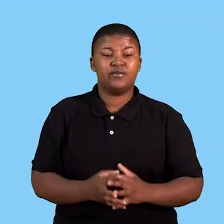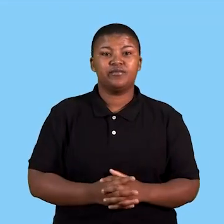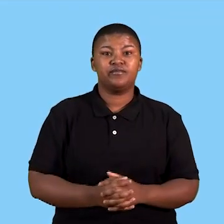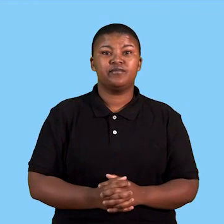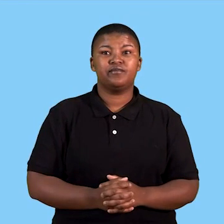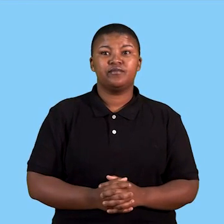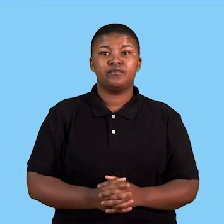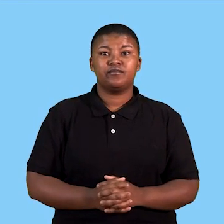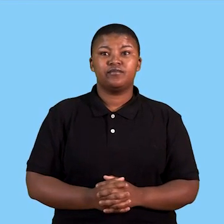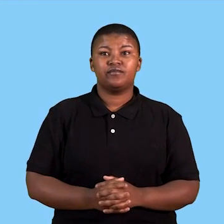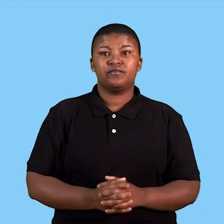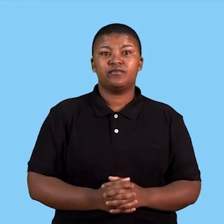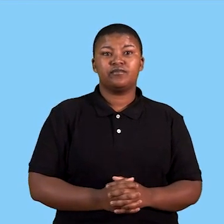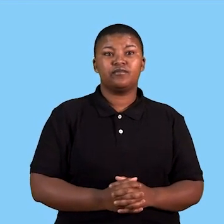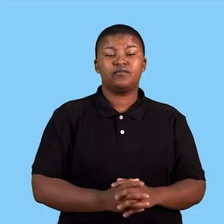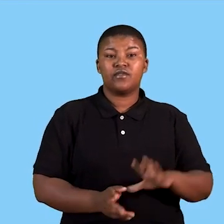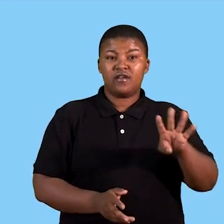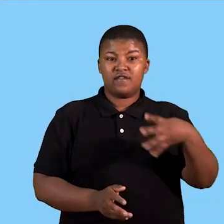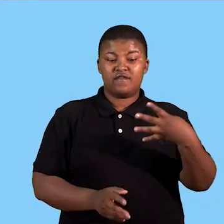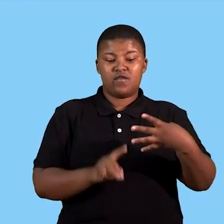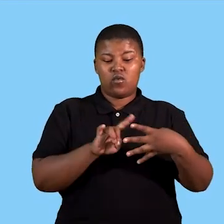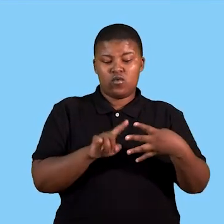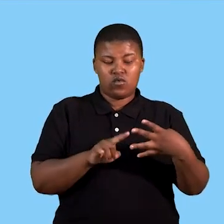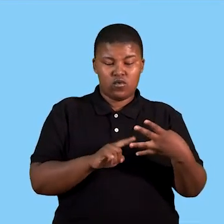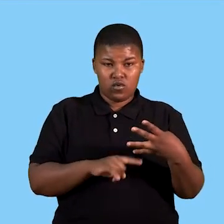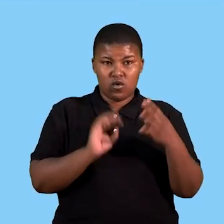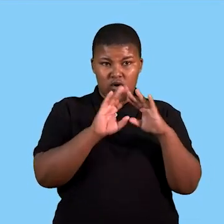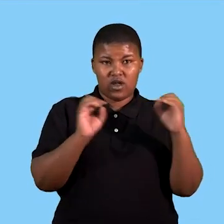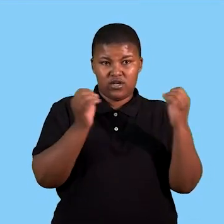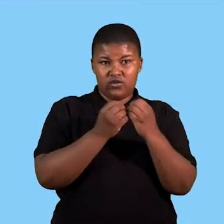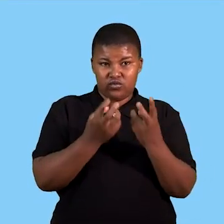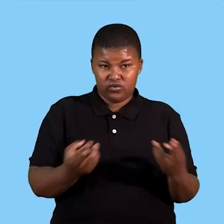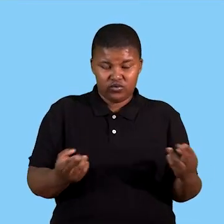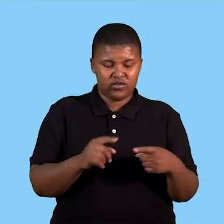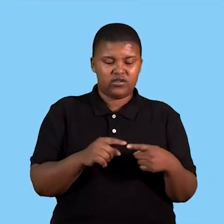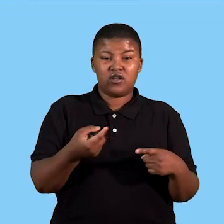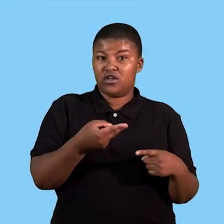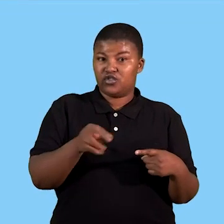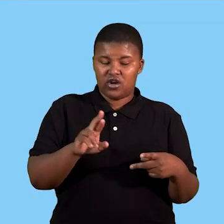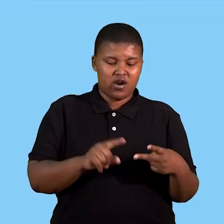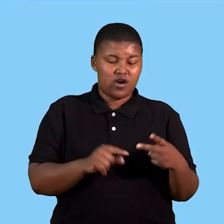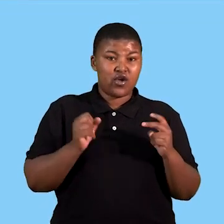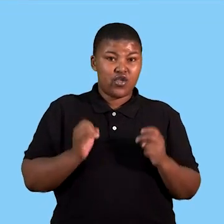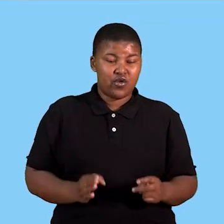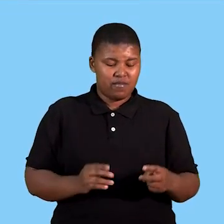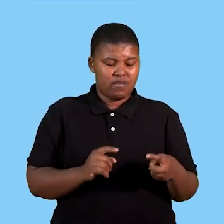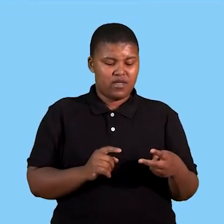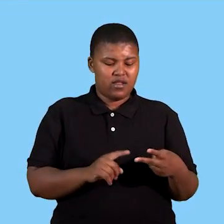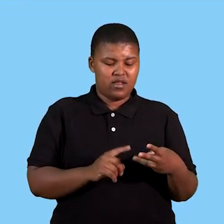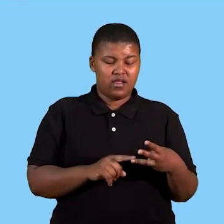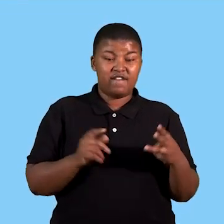question. So there is 4 organizational resources: physical, human, financial,